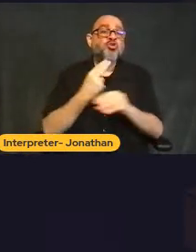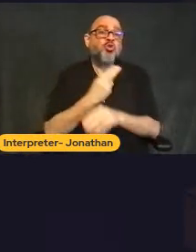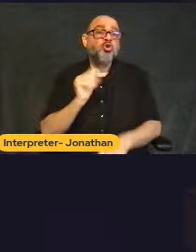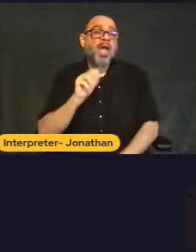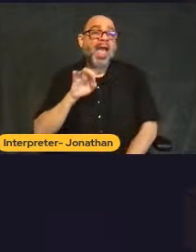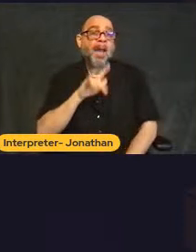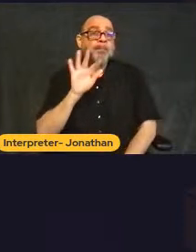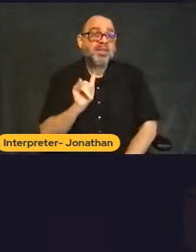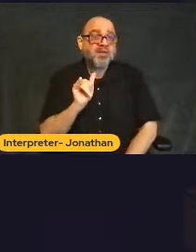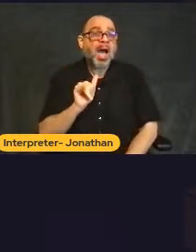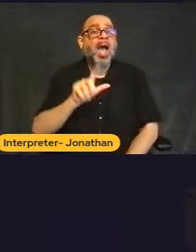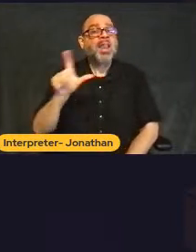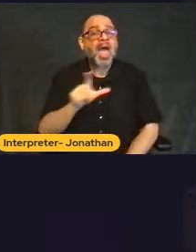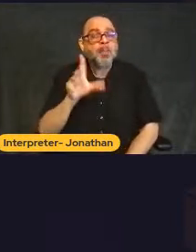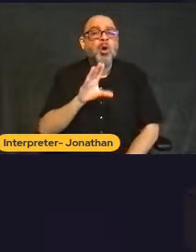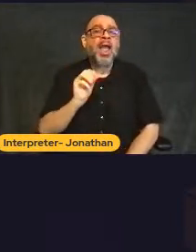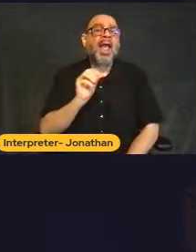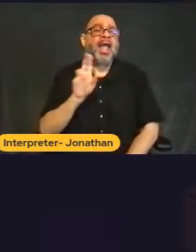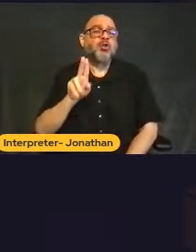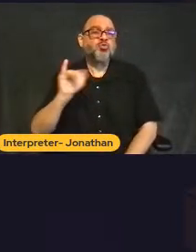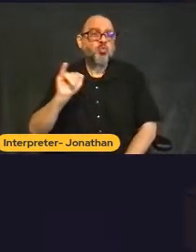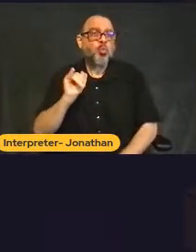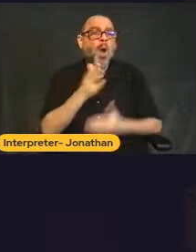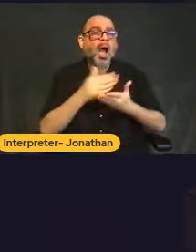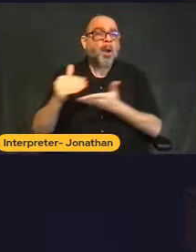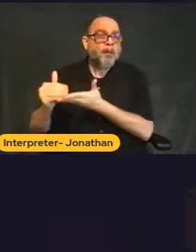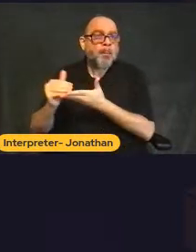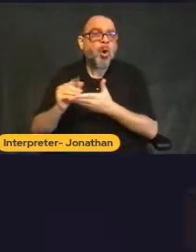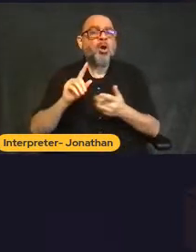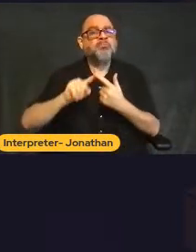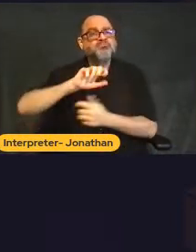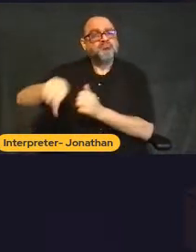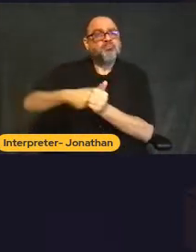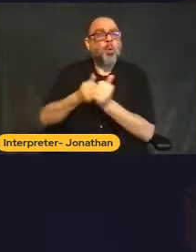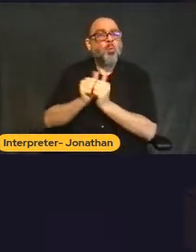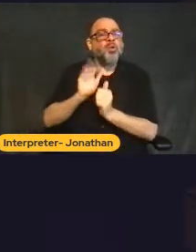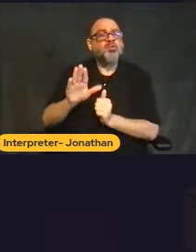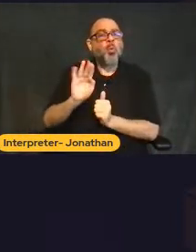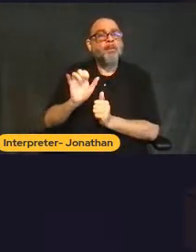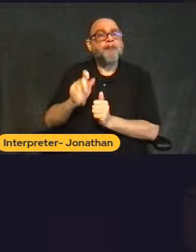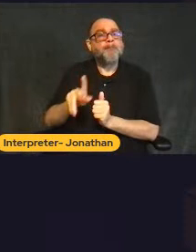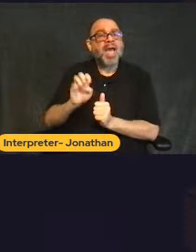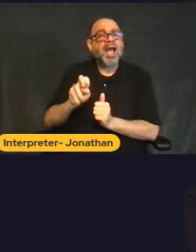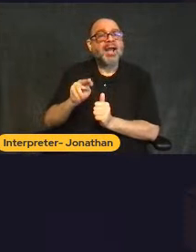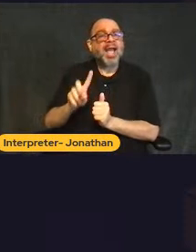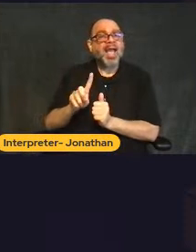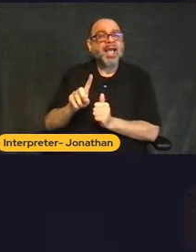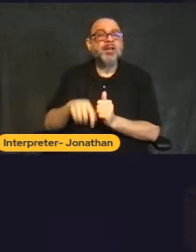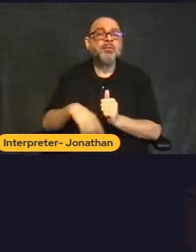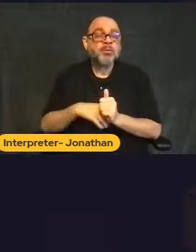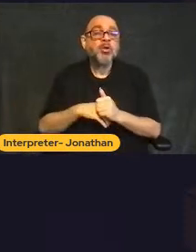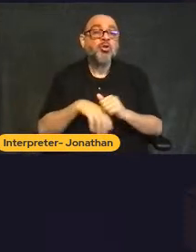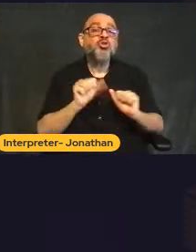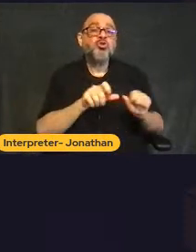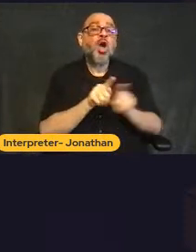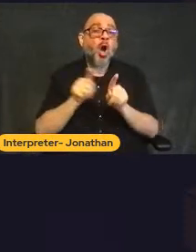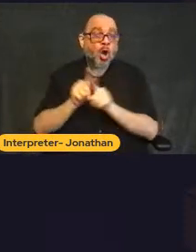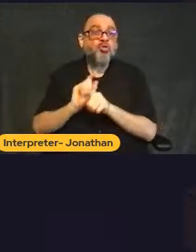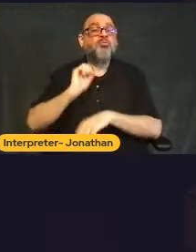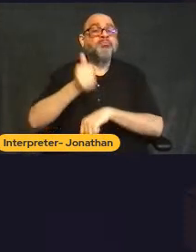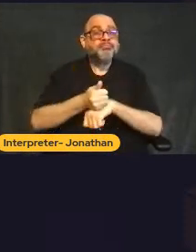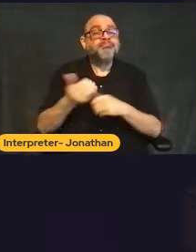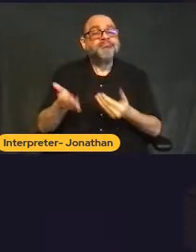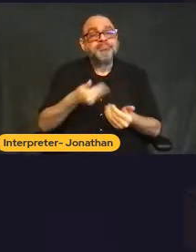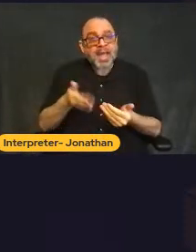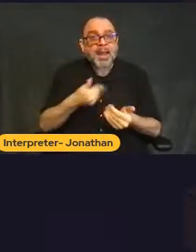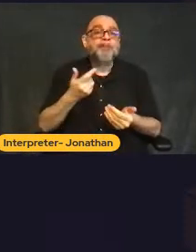UI components to connect your app to your backend. You can also set up continuous workflow and deployment,